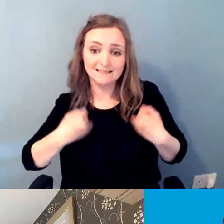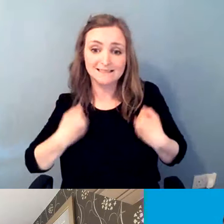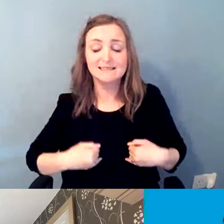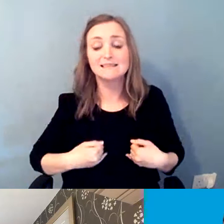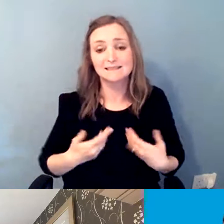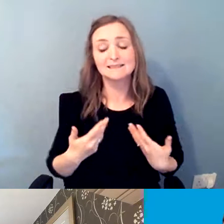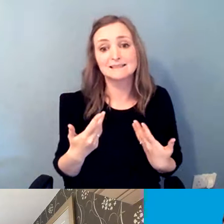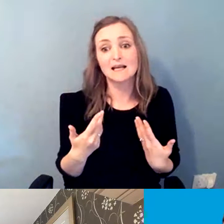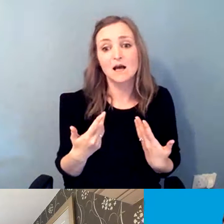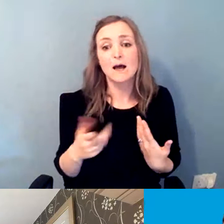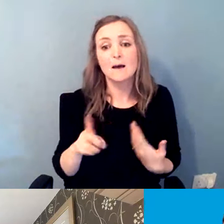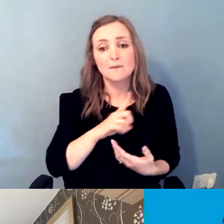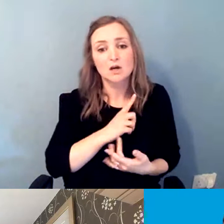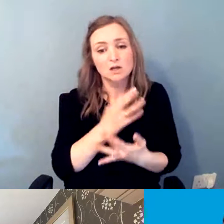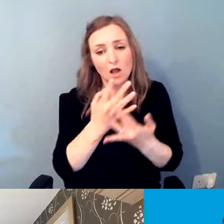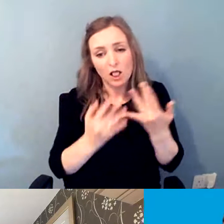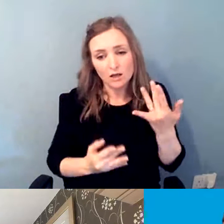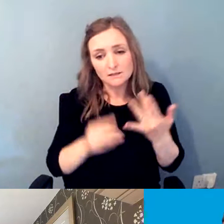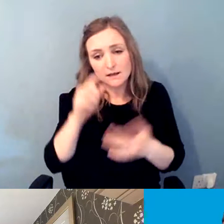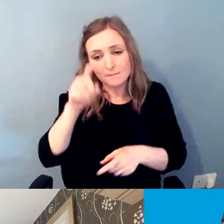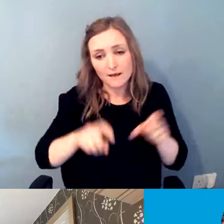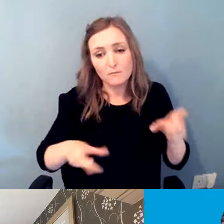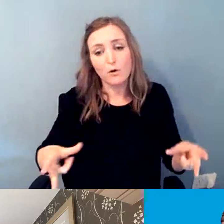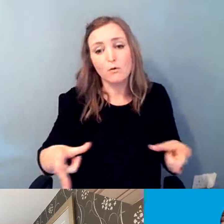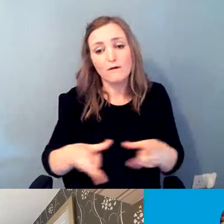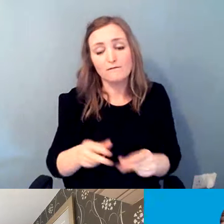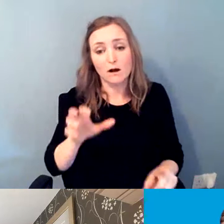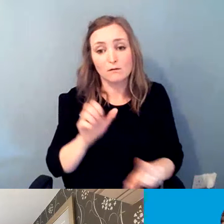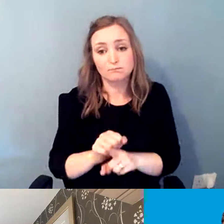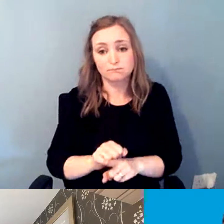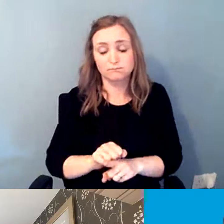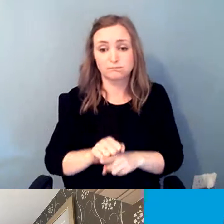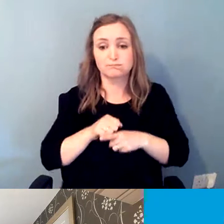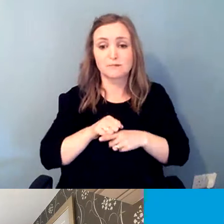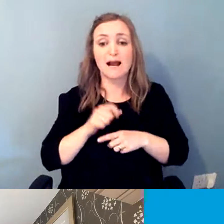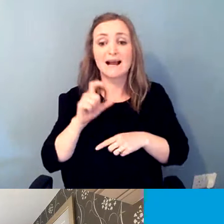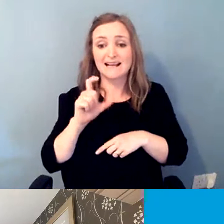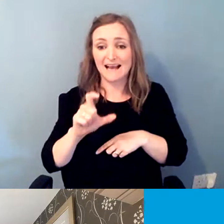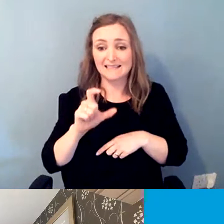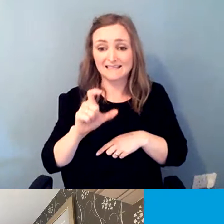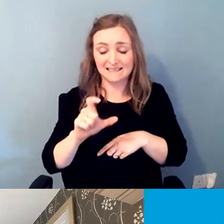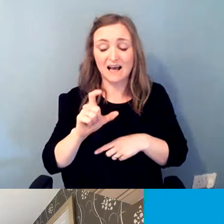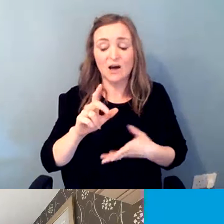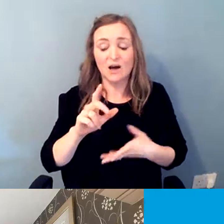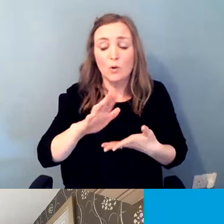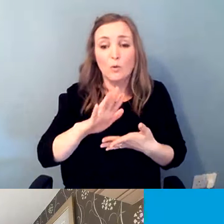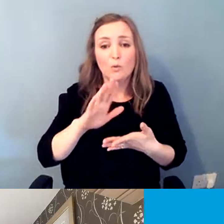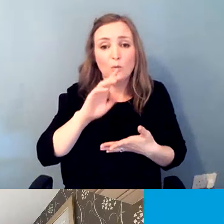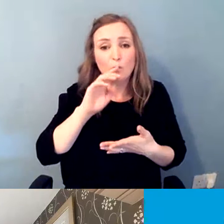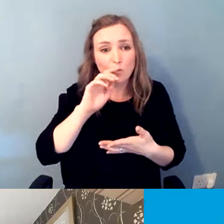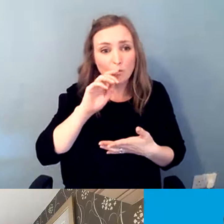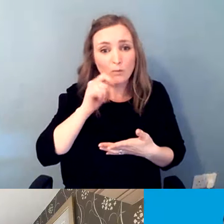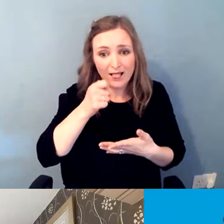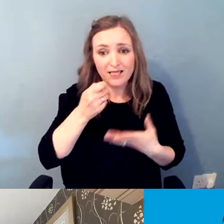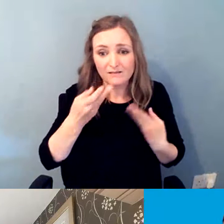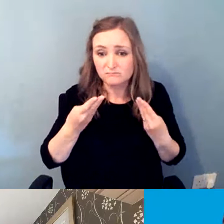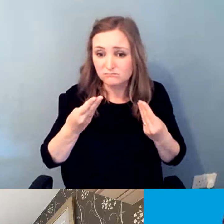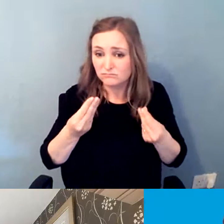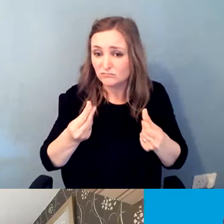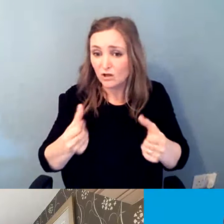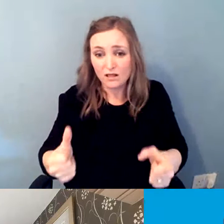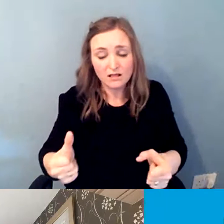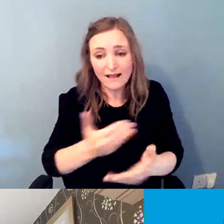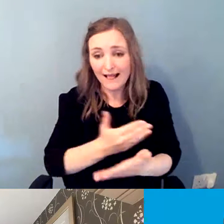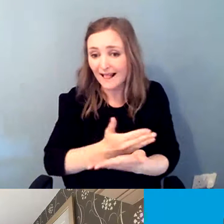now, they will do very well with treatment. So we need to be having those conversations so they understand the importance of attending. We